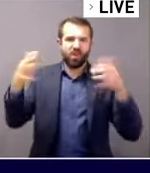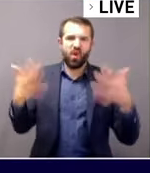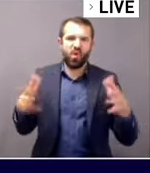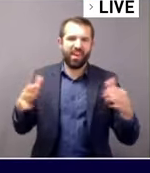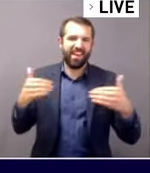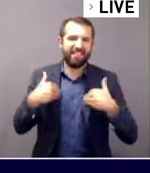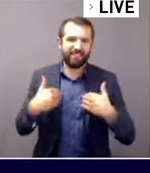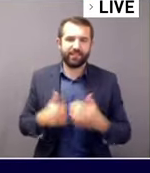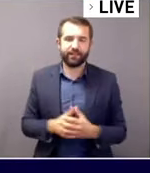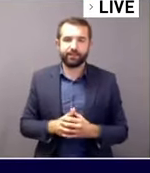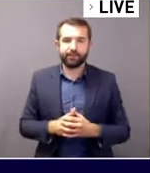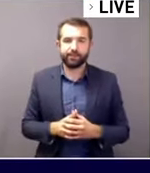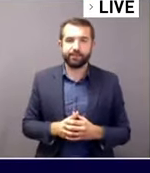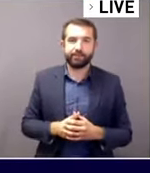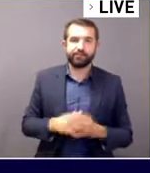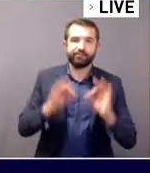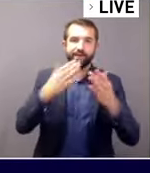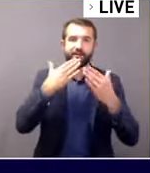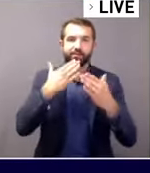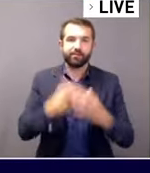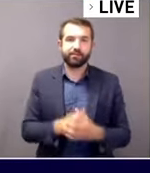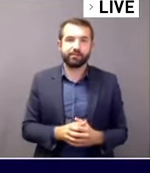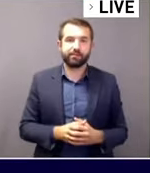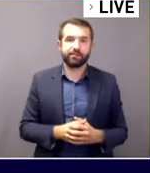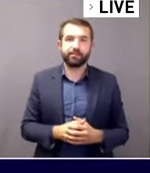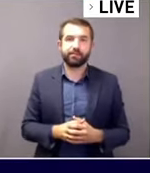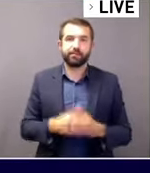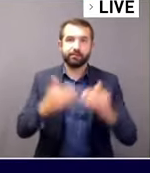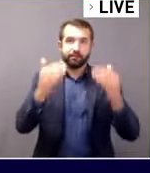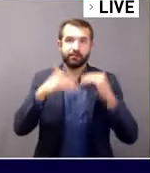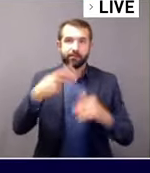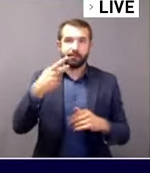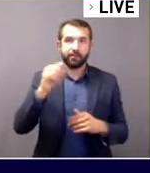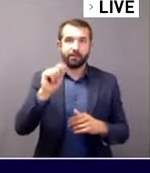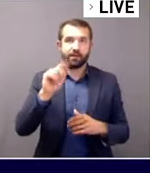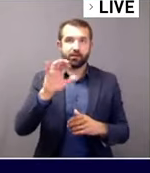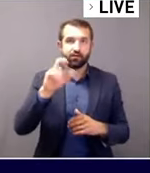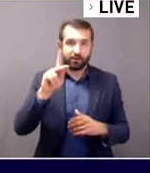you. I'm going to turn now to Patrick Whittle at the AP.